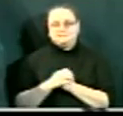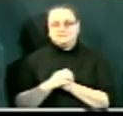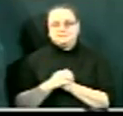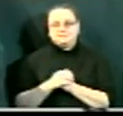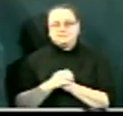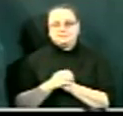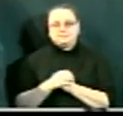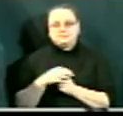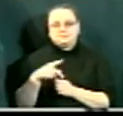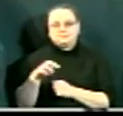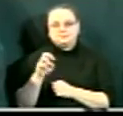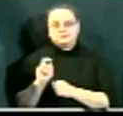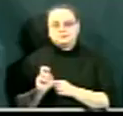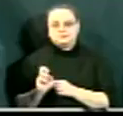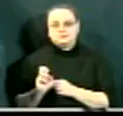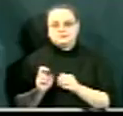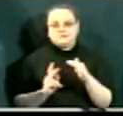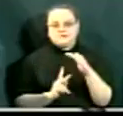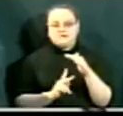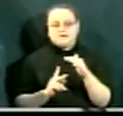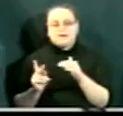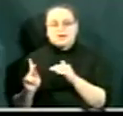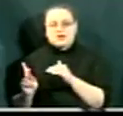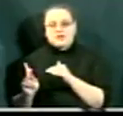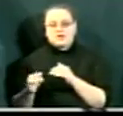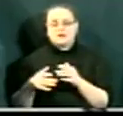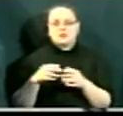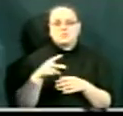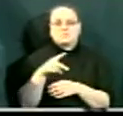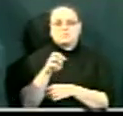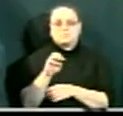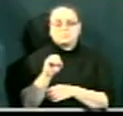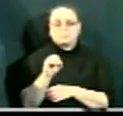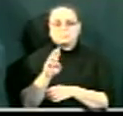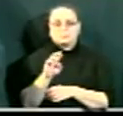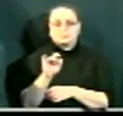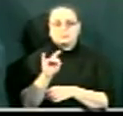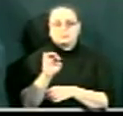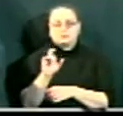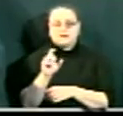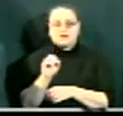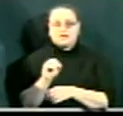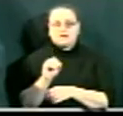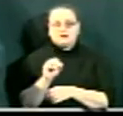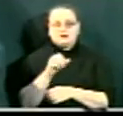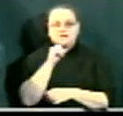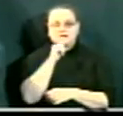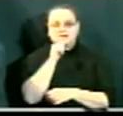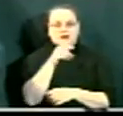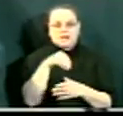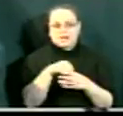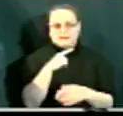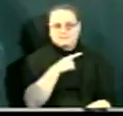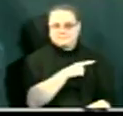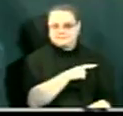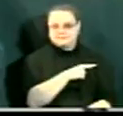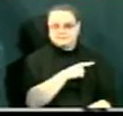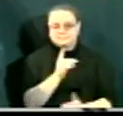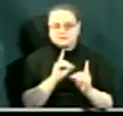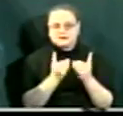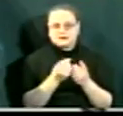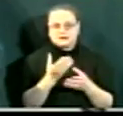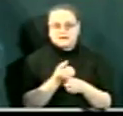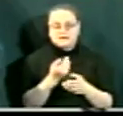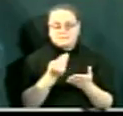the pre-K and K portfolio requirement is actually in legislation based on if districts receive